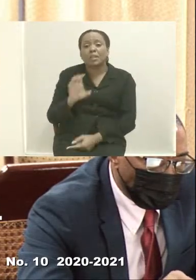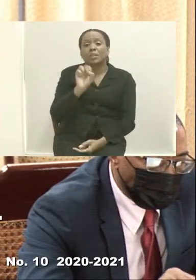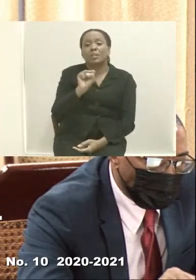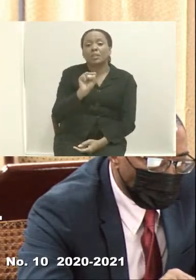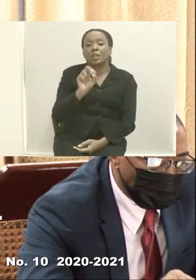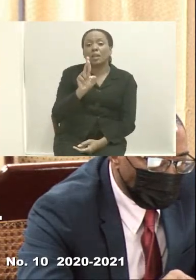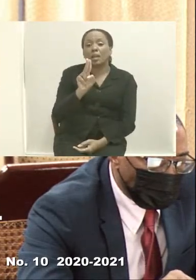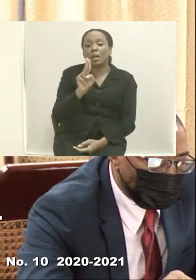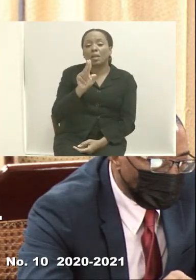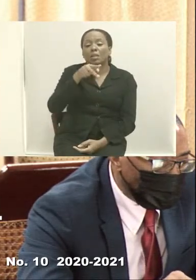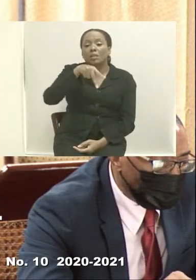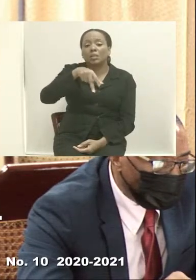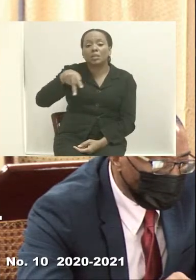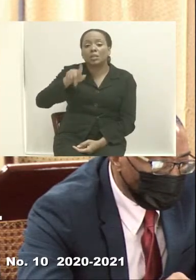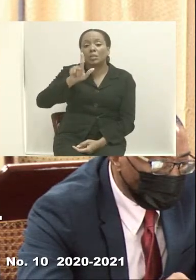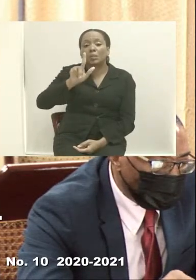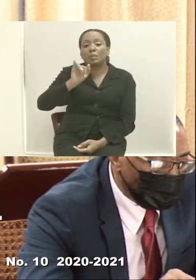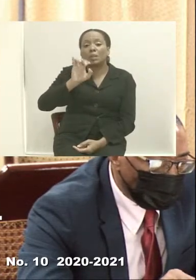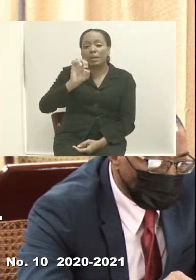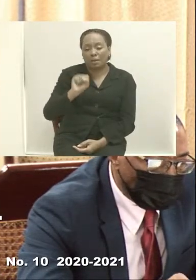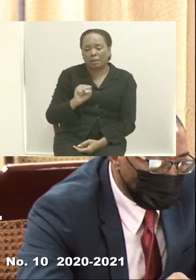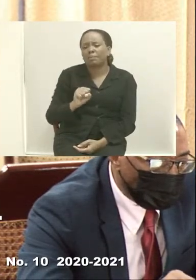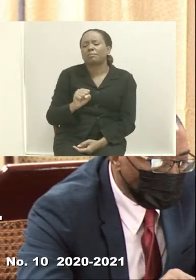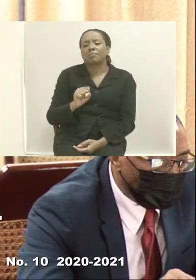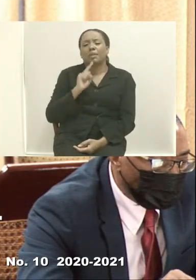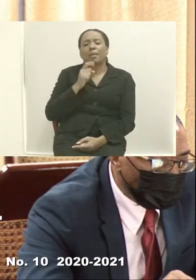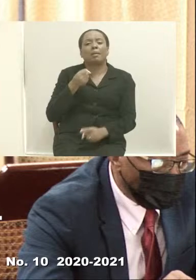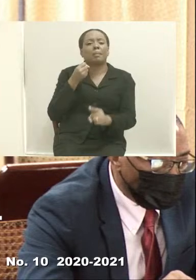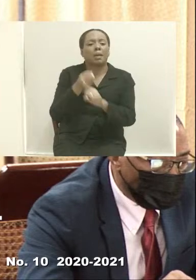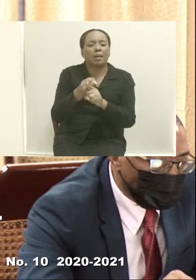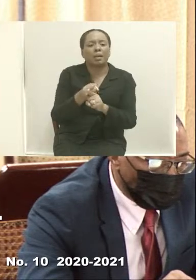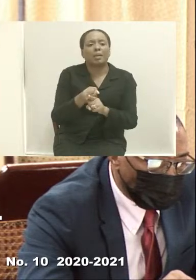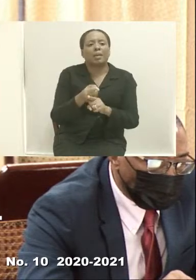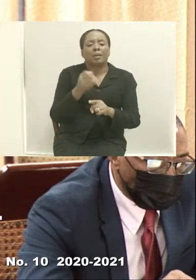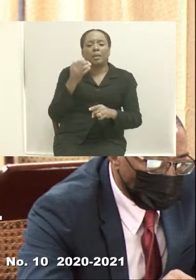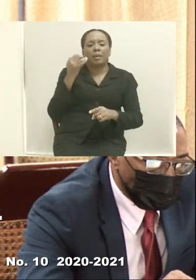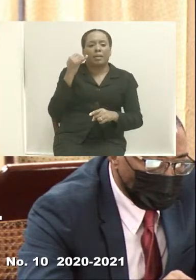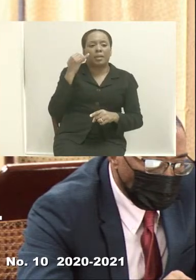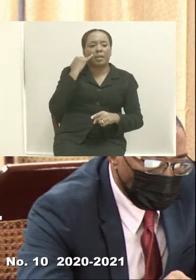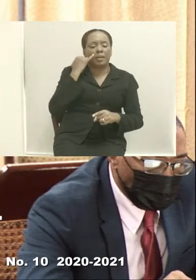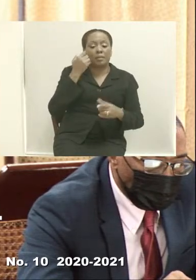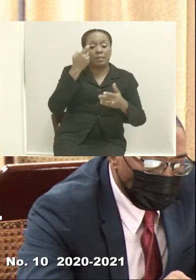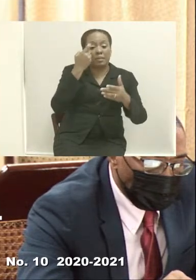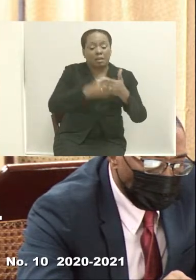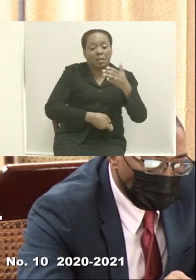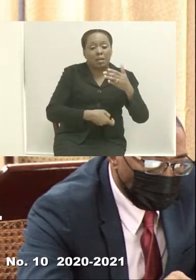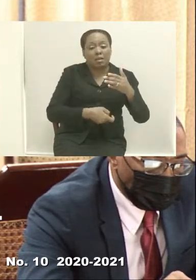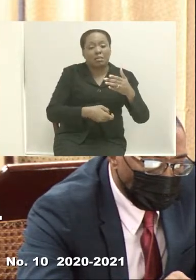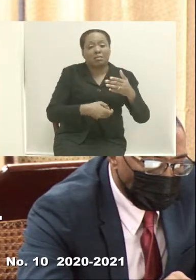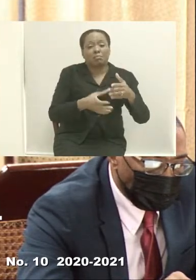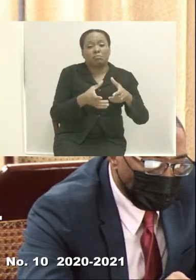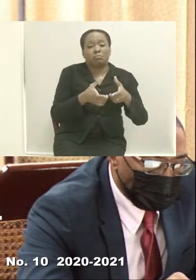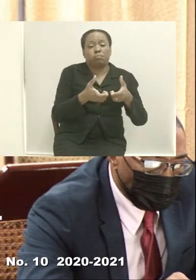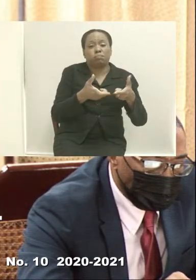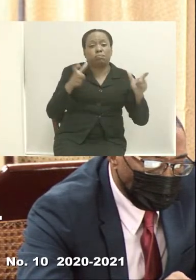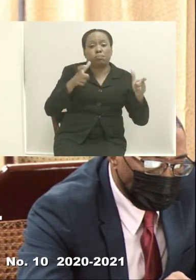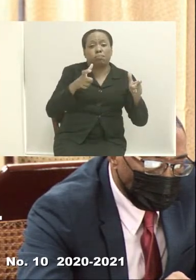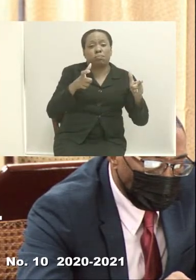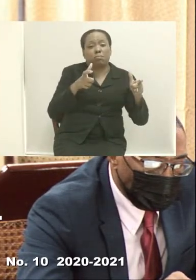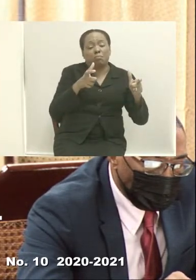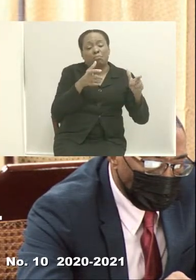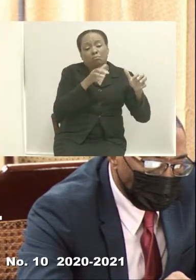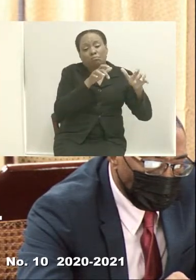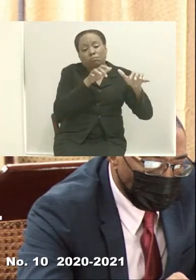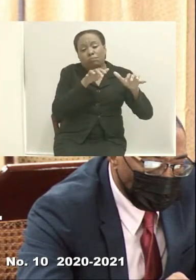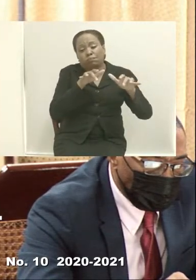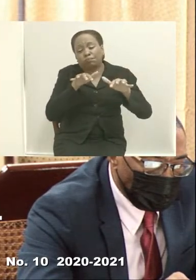government taxation policy, and then you have that ripple effect. So if, in fact, small businesses, medium-sized enterprises constitute the core